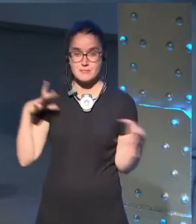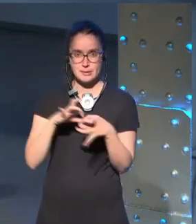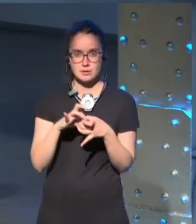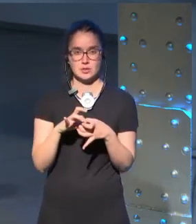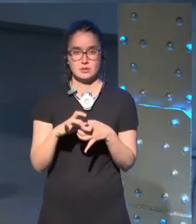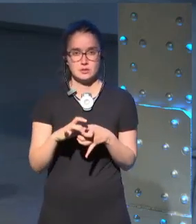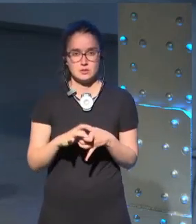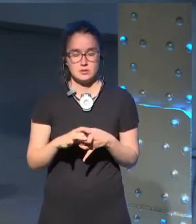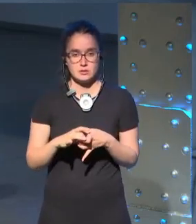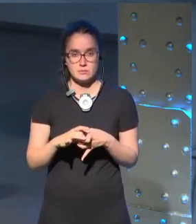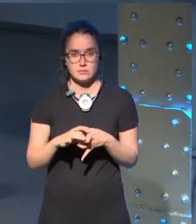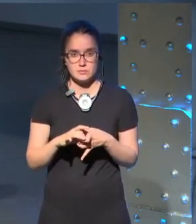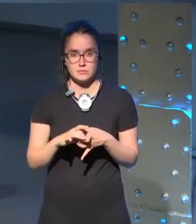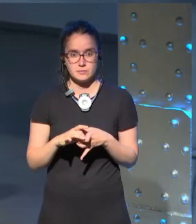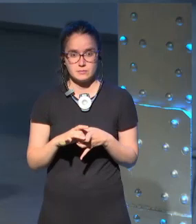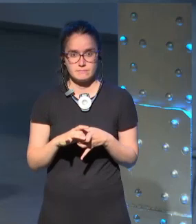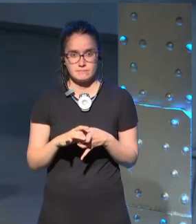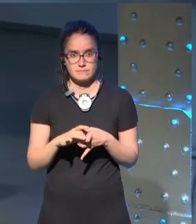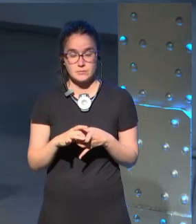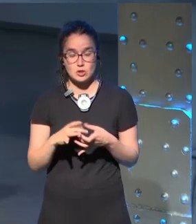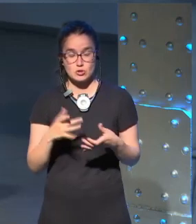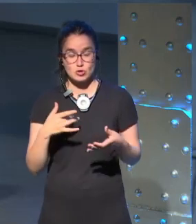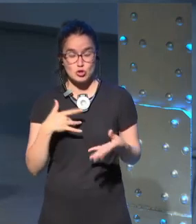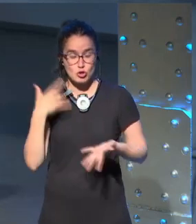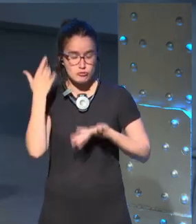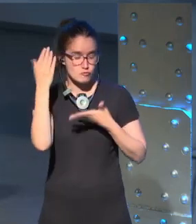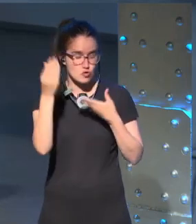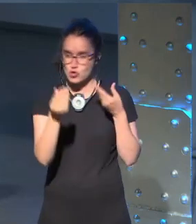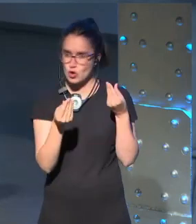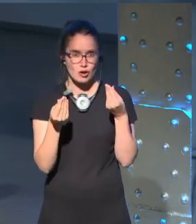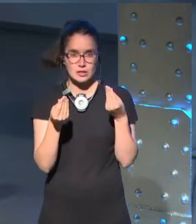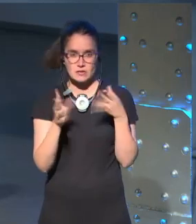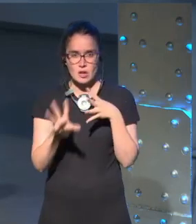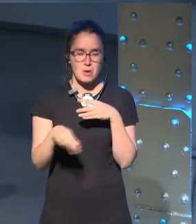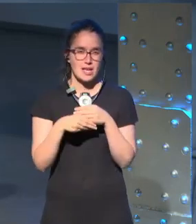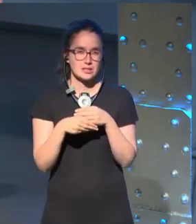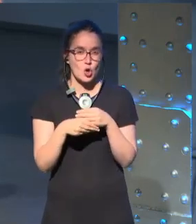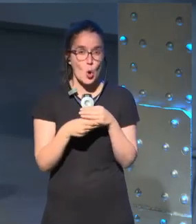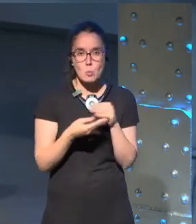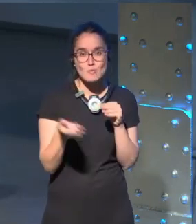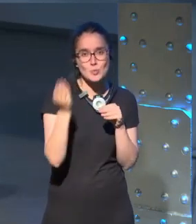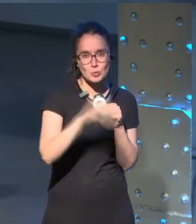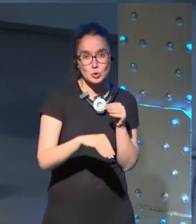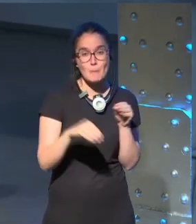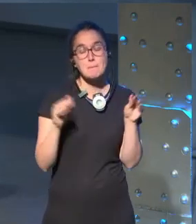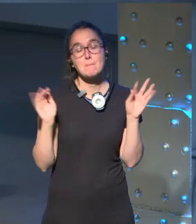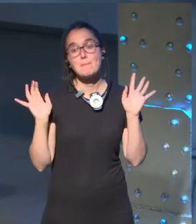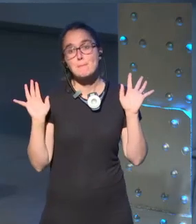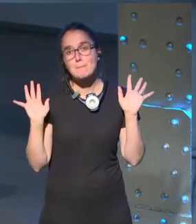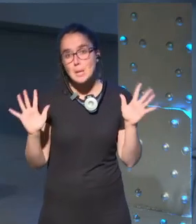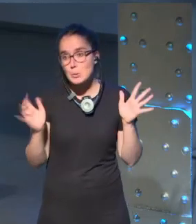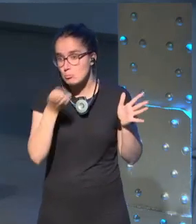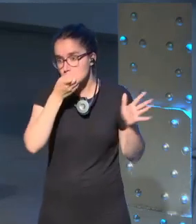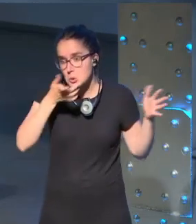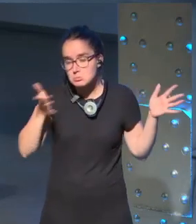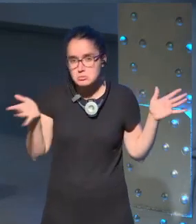I don't find that to be a plus, but you see, I tell you how you're wondering how